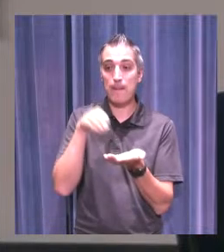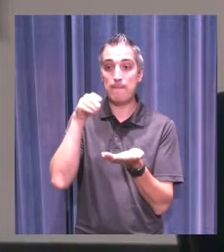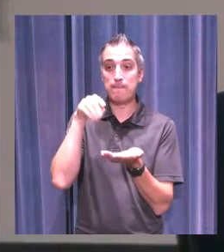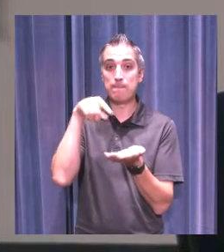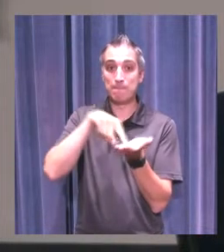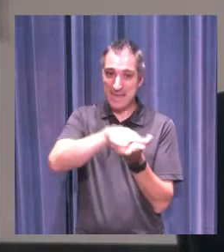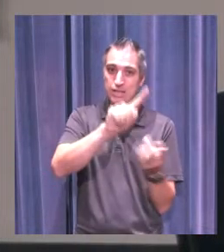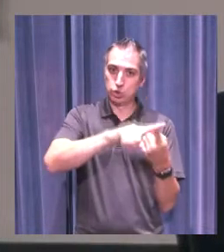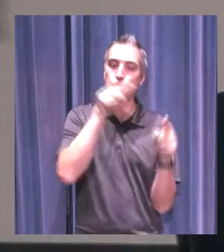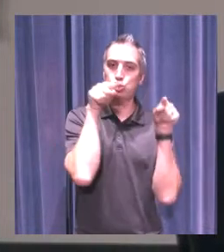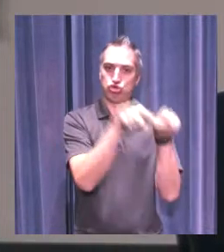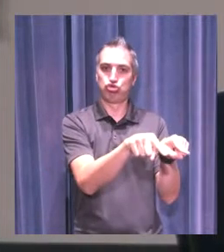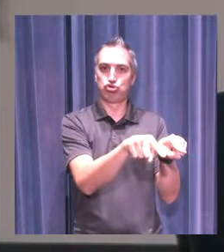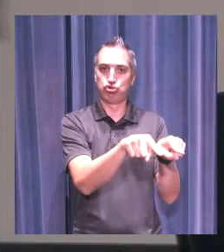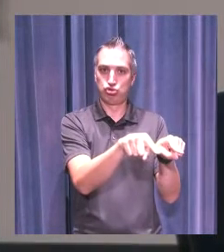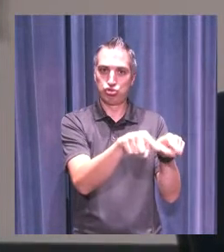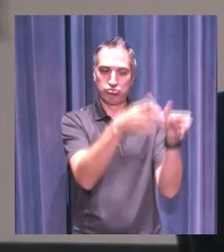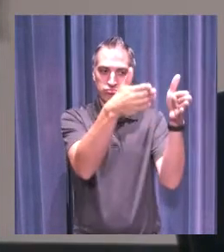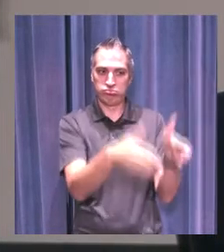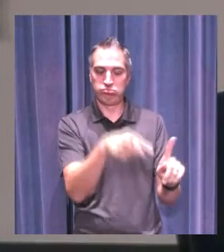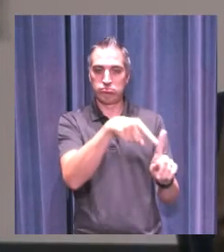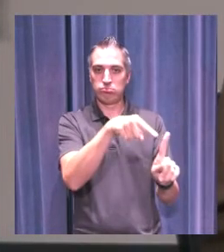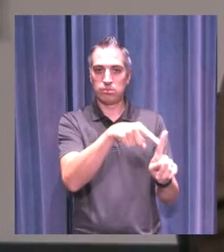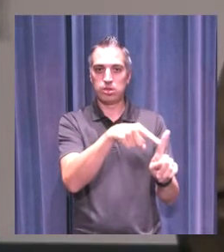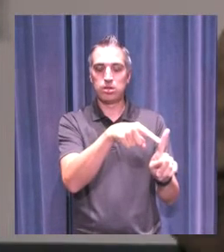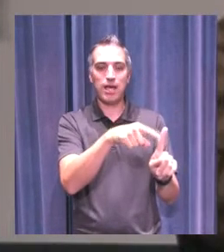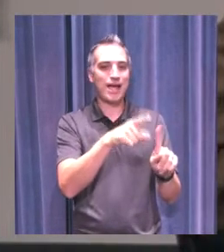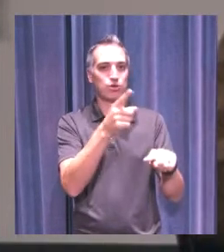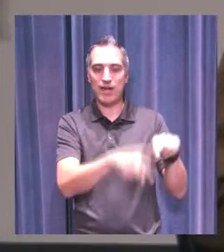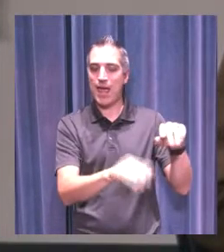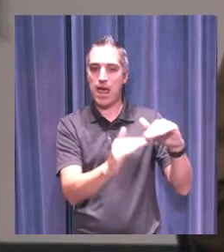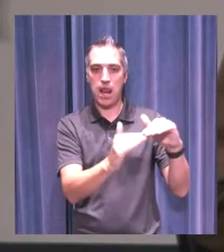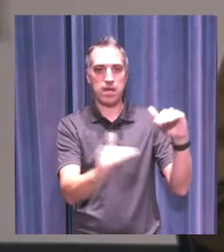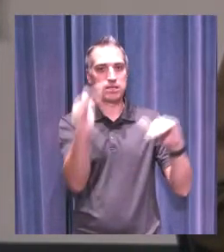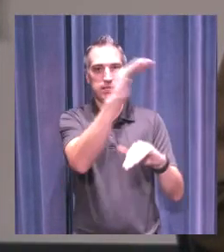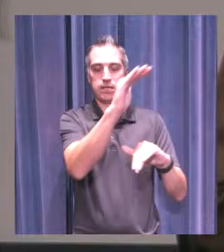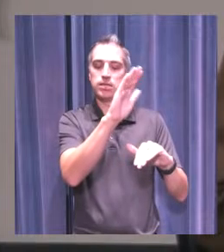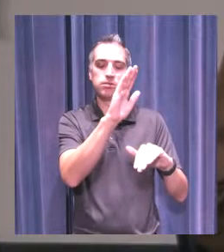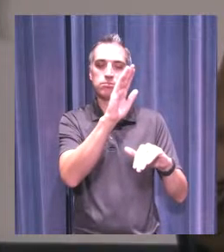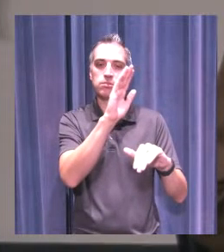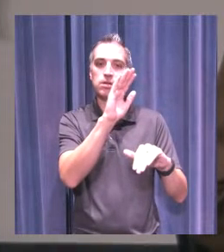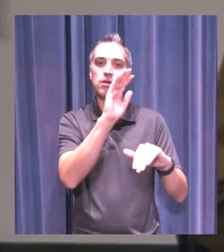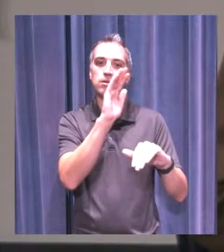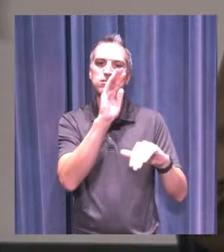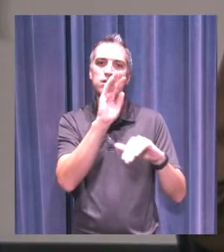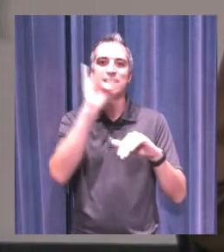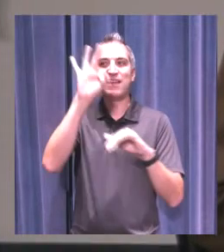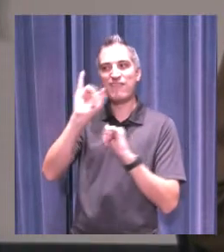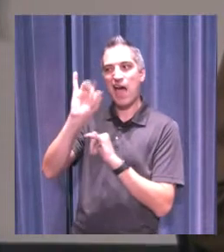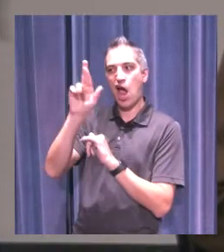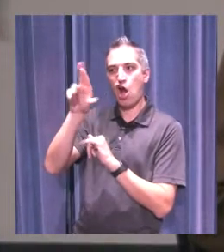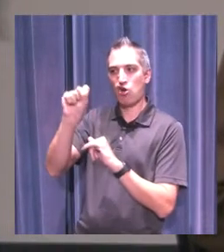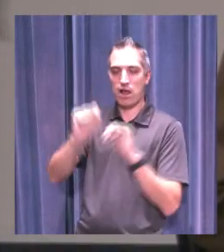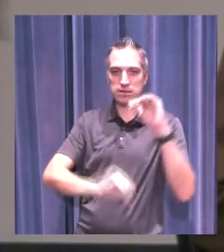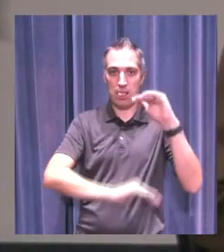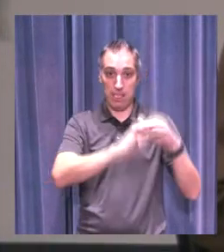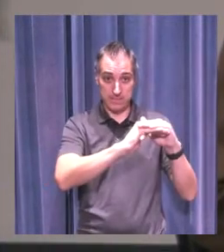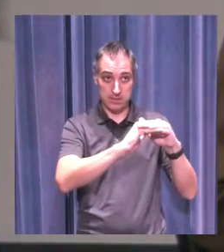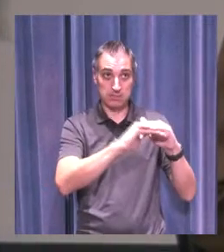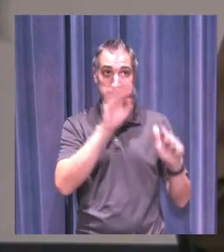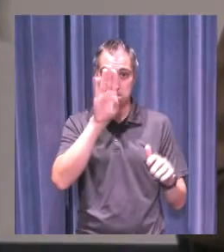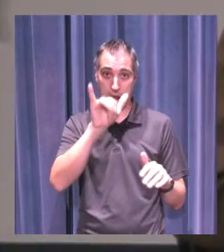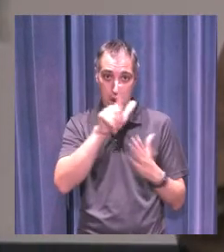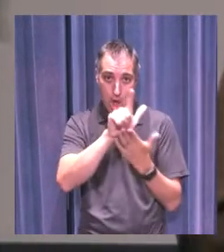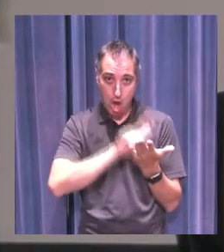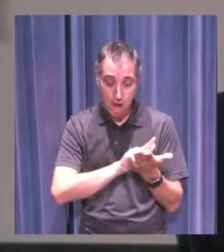to her, and no amount shall exceed any amounts allowed by the IRS or otherwise prohibited by law.